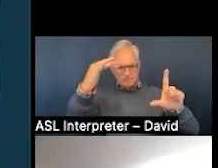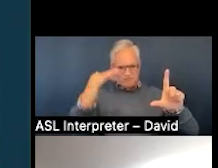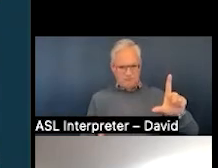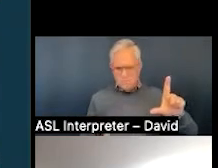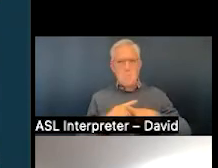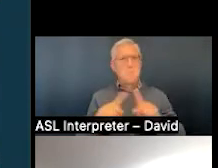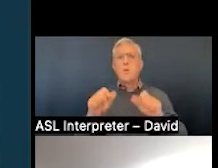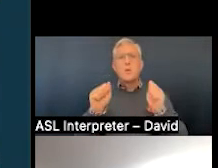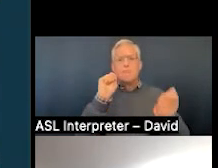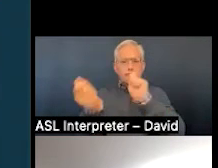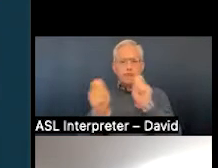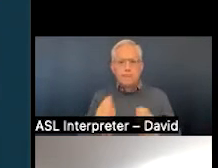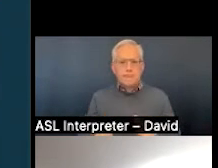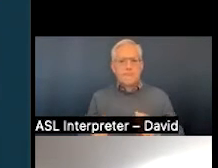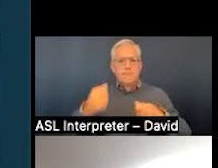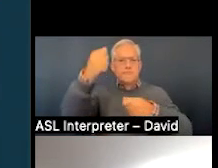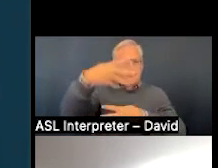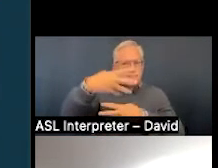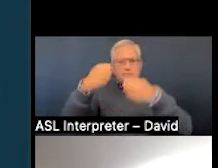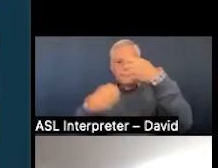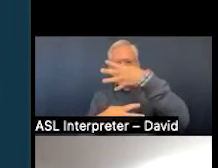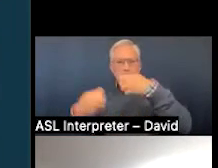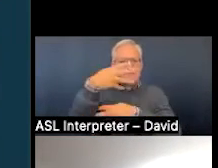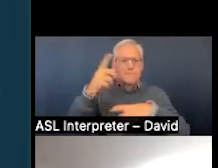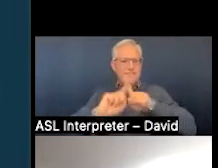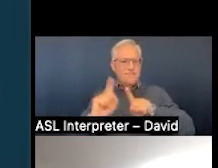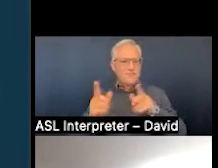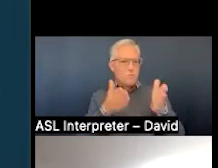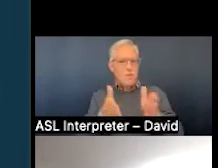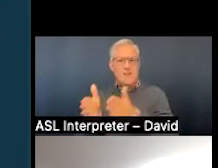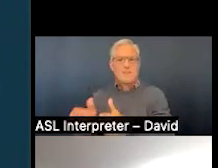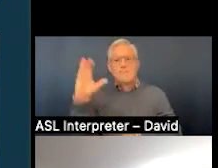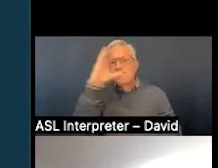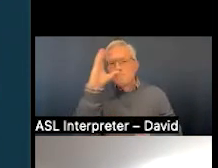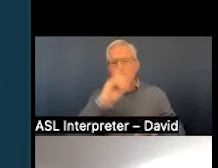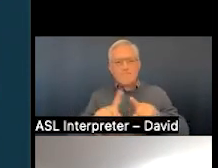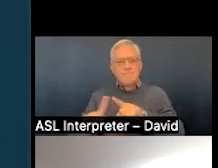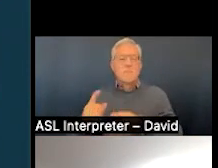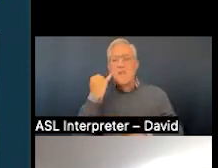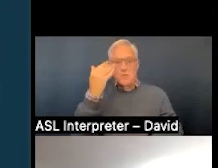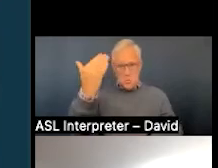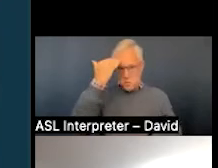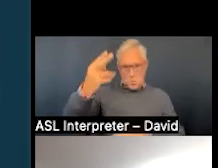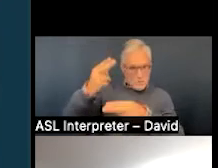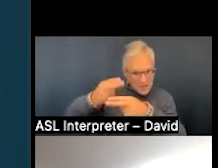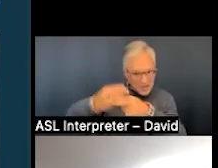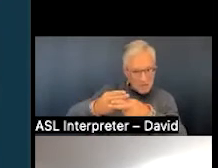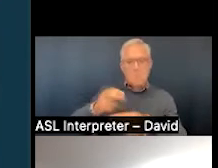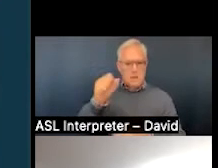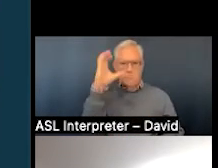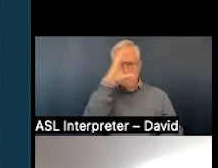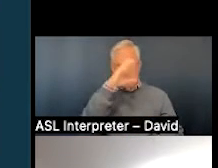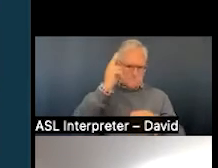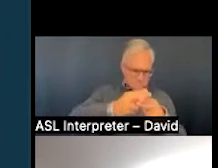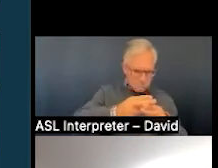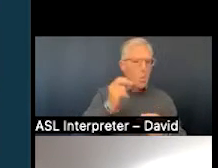arranged and filtered depending on what you're looking for. So the idea is that you can look for a film that you specifically are interested in, or